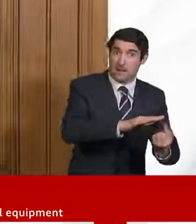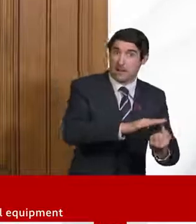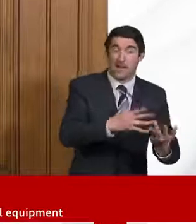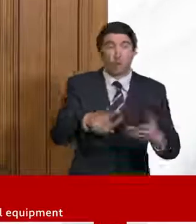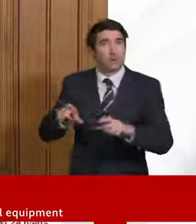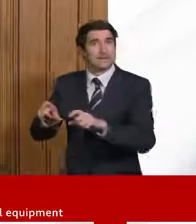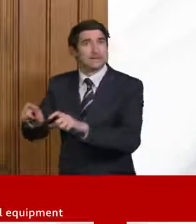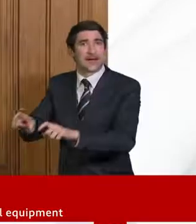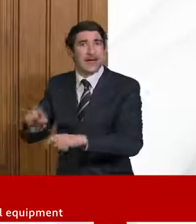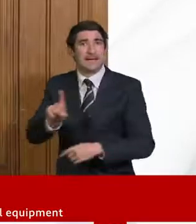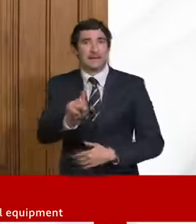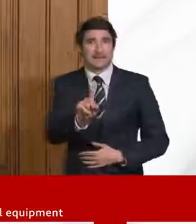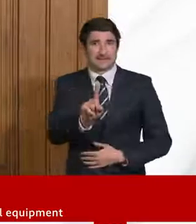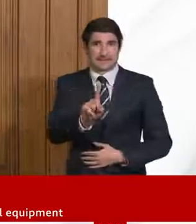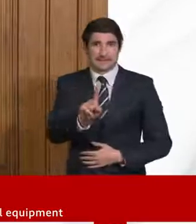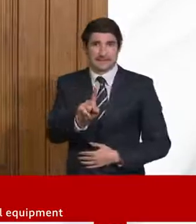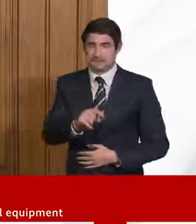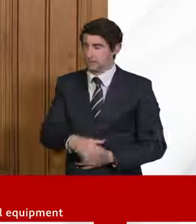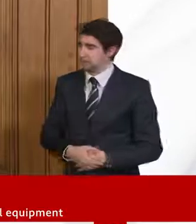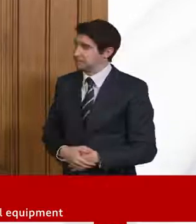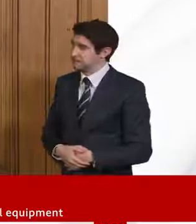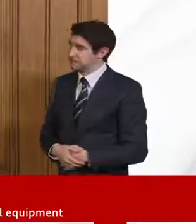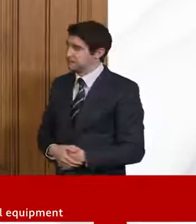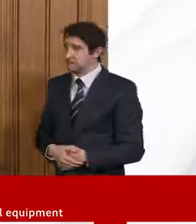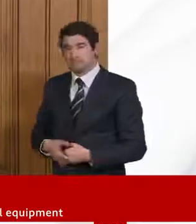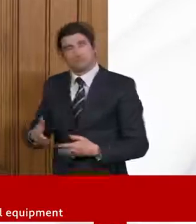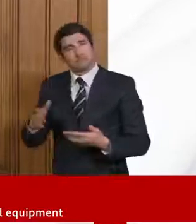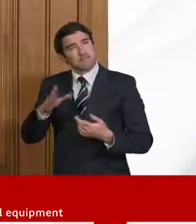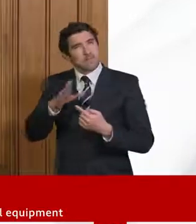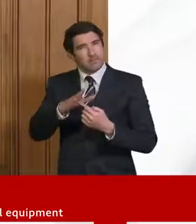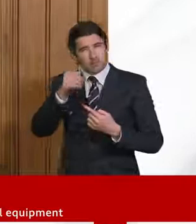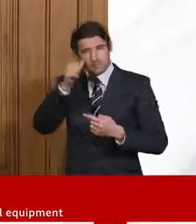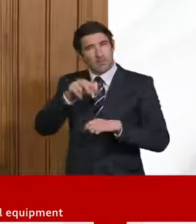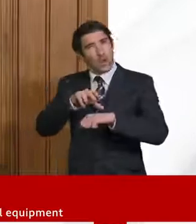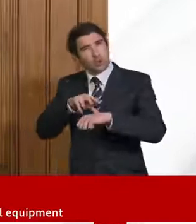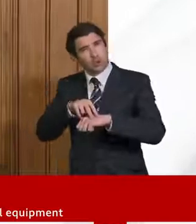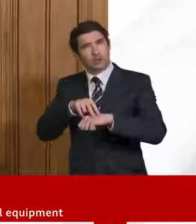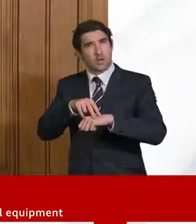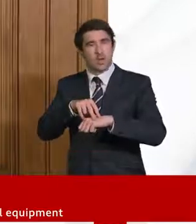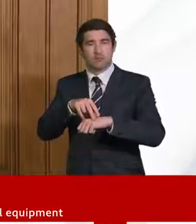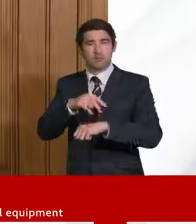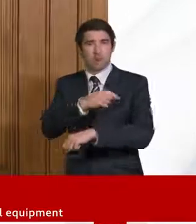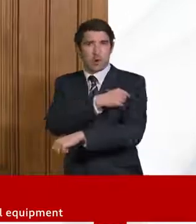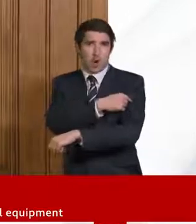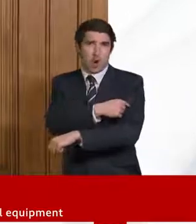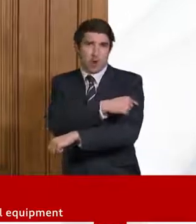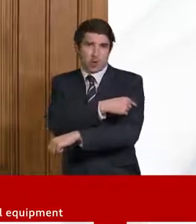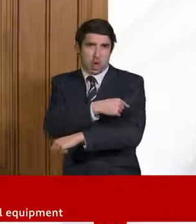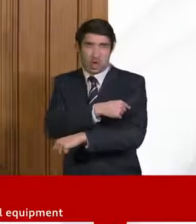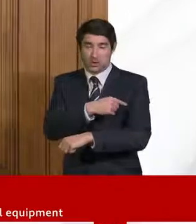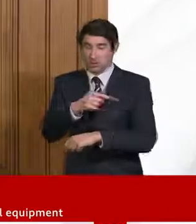on the NHS is to ensure that clinicians, doctors, nurses can manage patients as they always